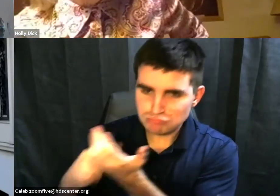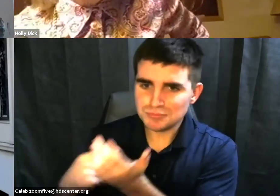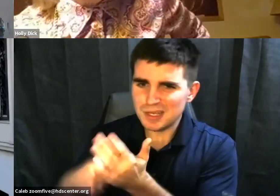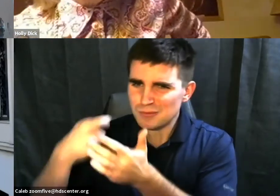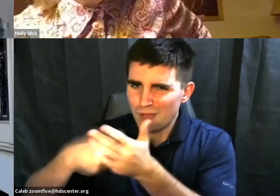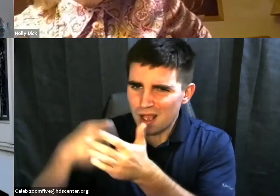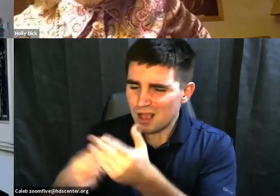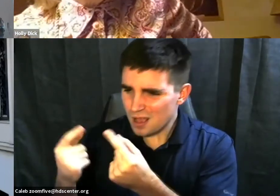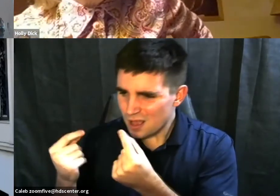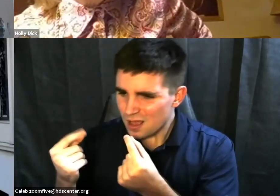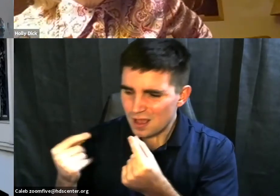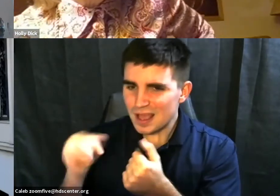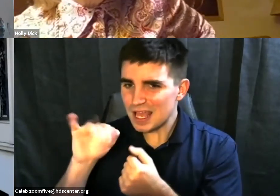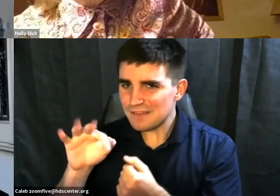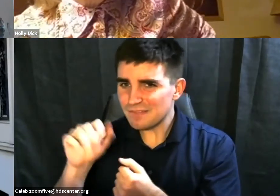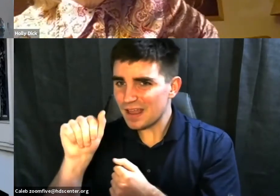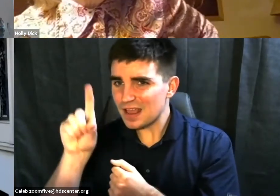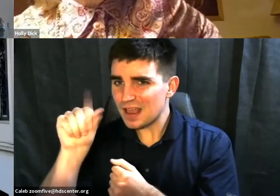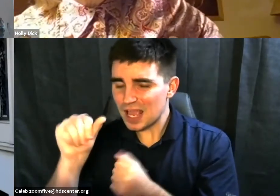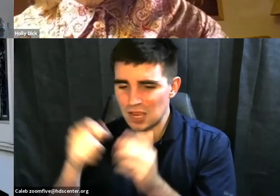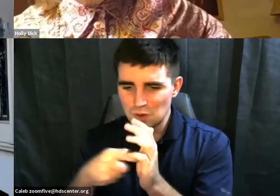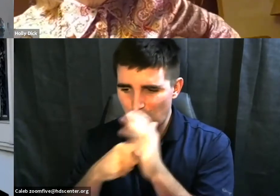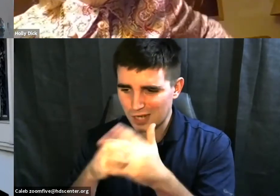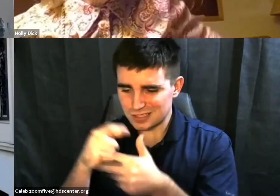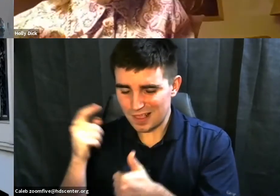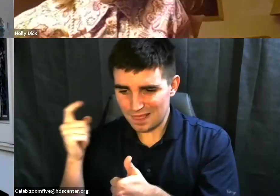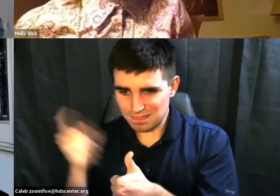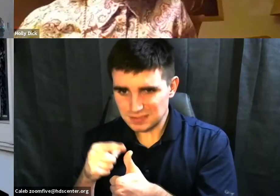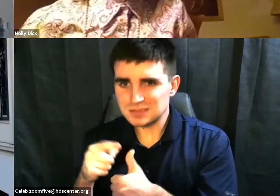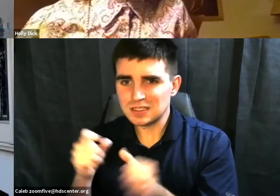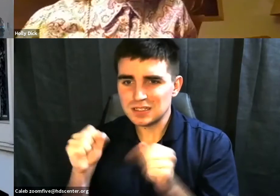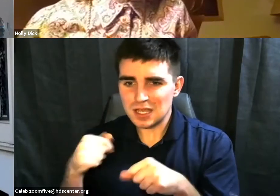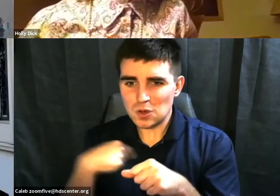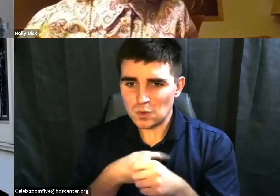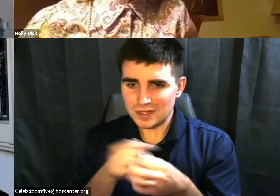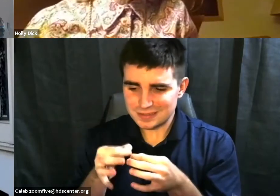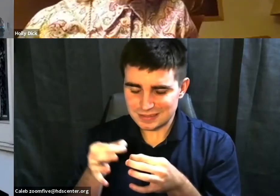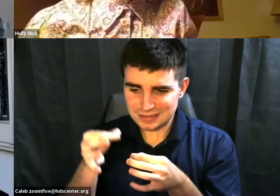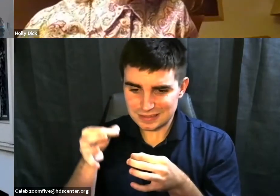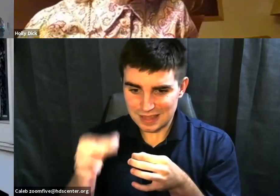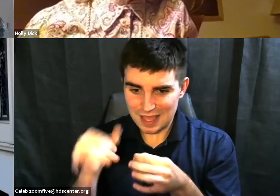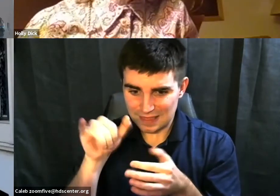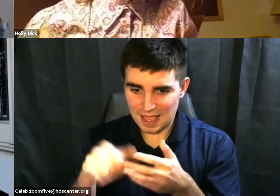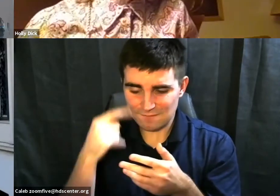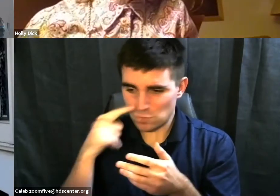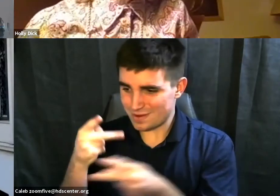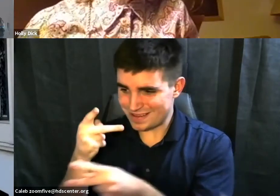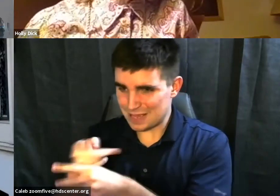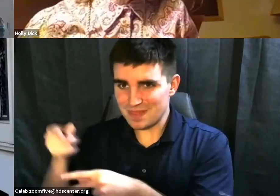well, okay, if the ADA requires this, can we delay that in order to keep this?